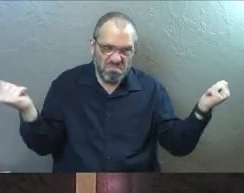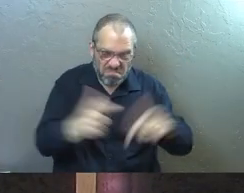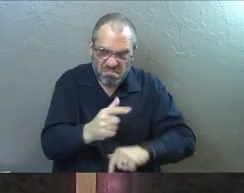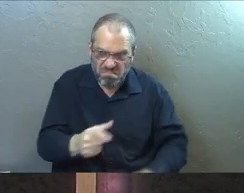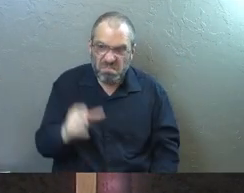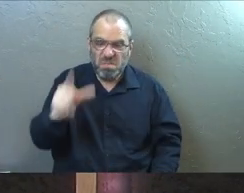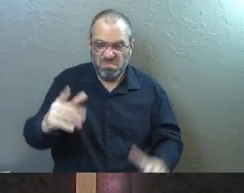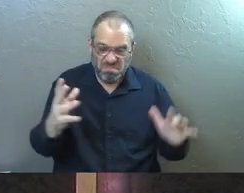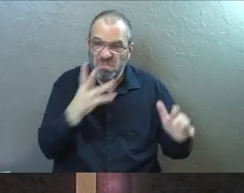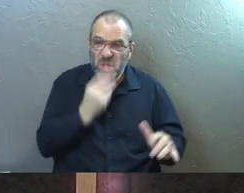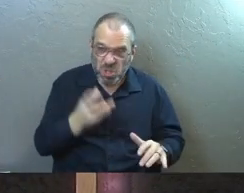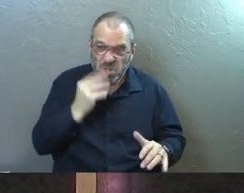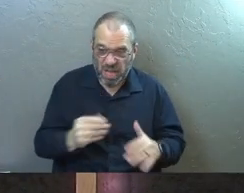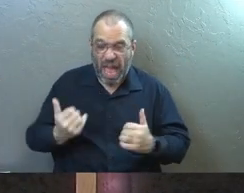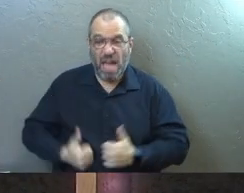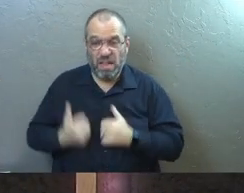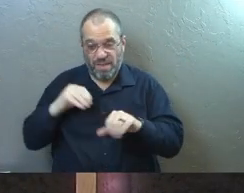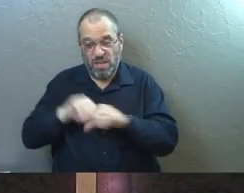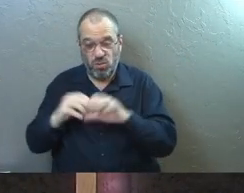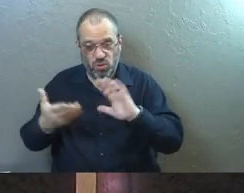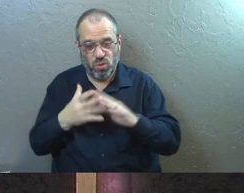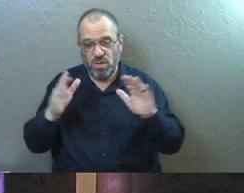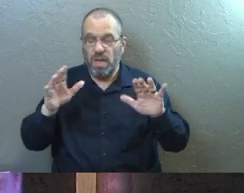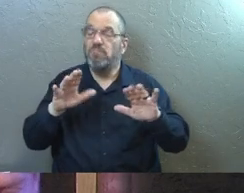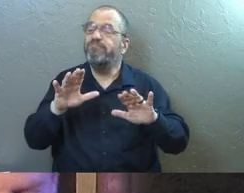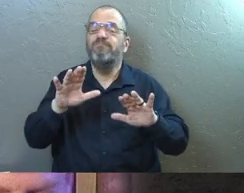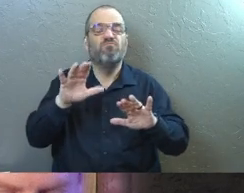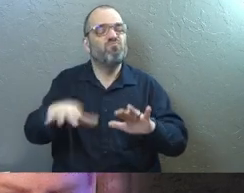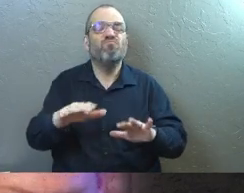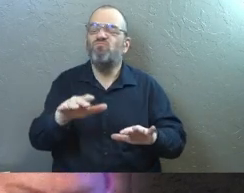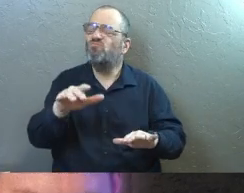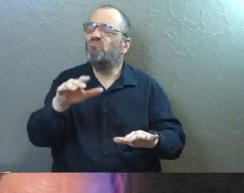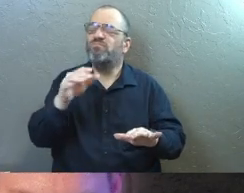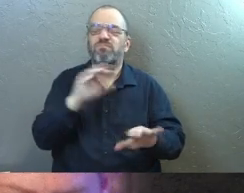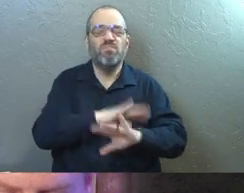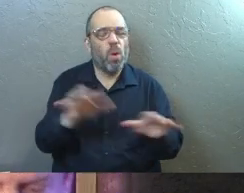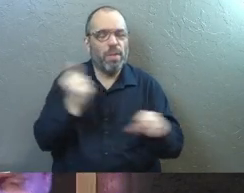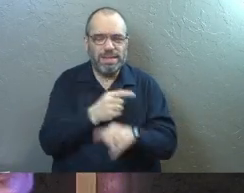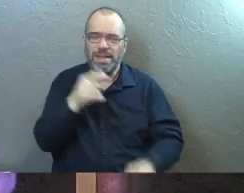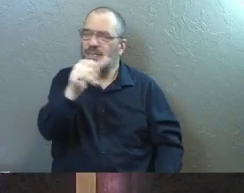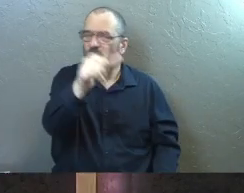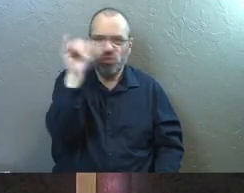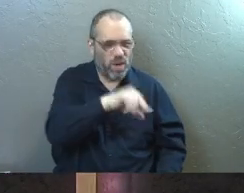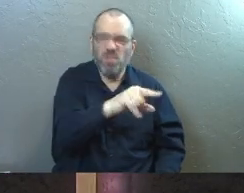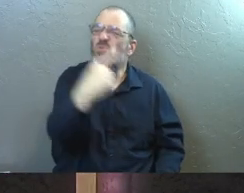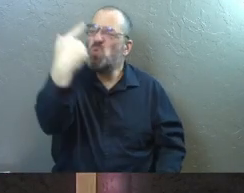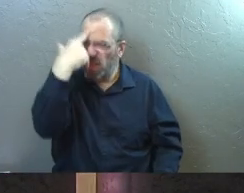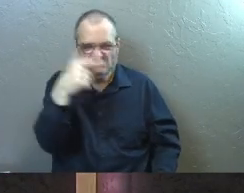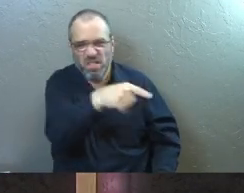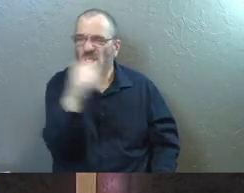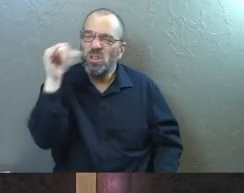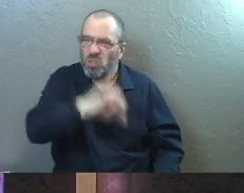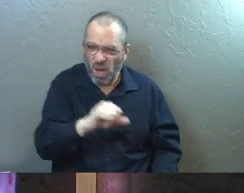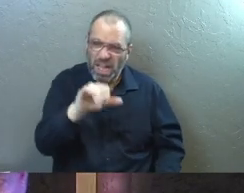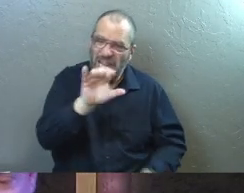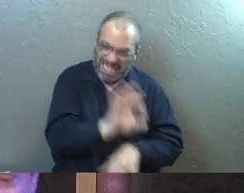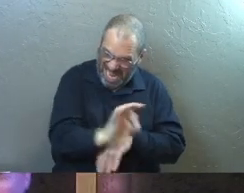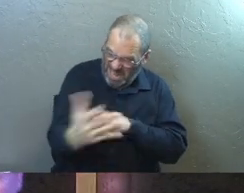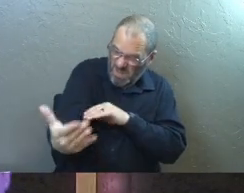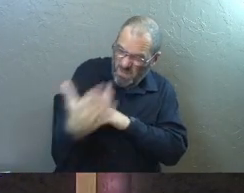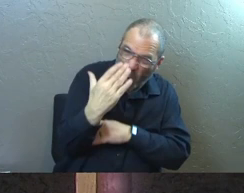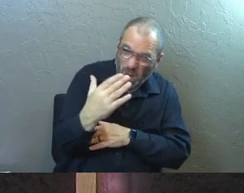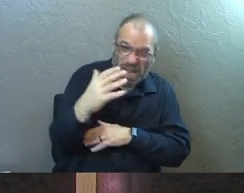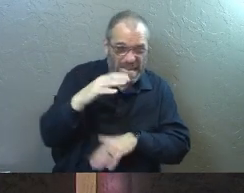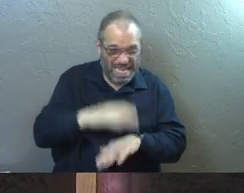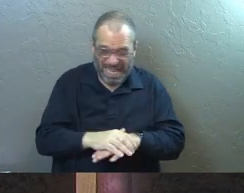you, fellow Jews and residents of Jerusalem, make no mistake about this. These people are not drunk, as some of you are assuming. 9 o'clock in the